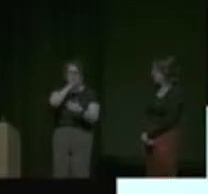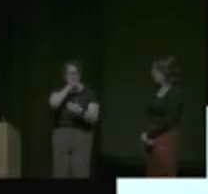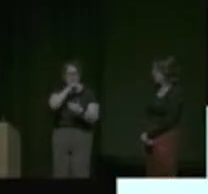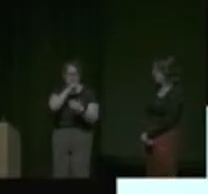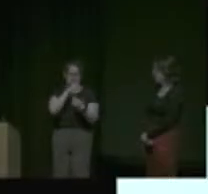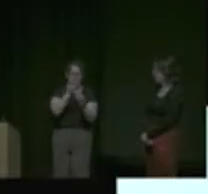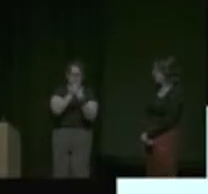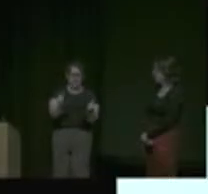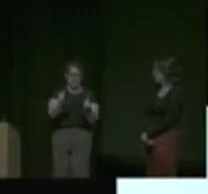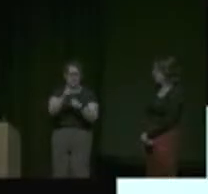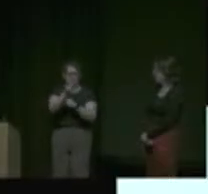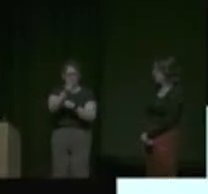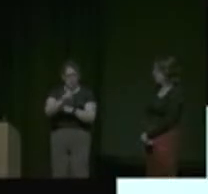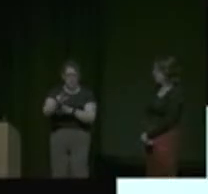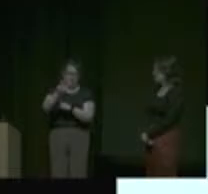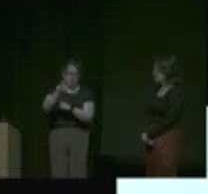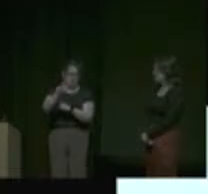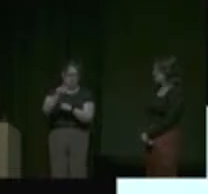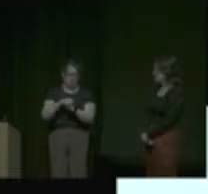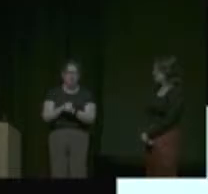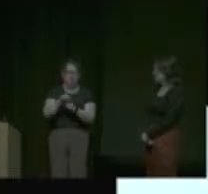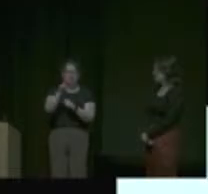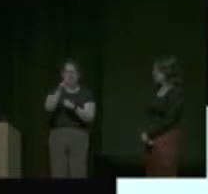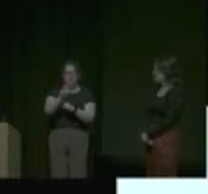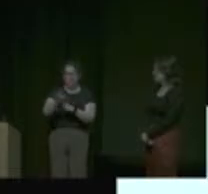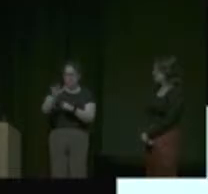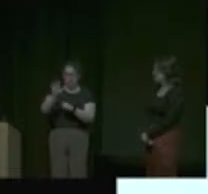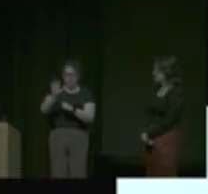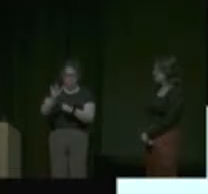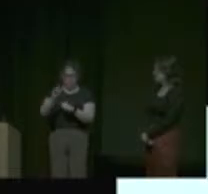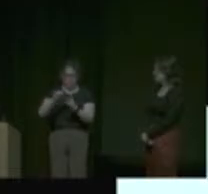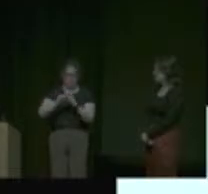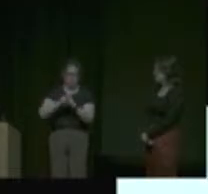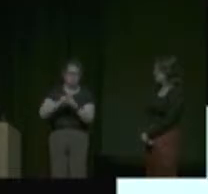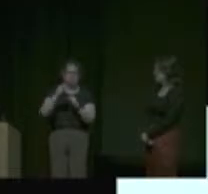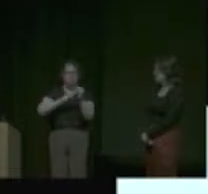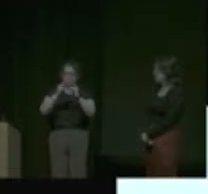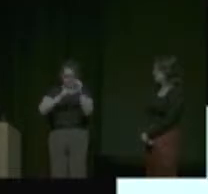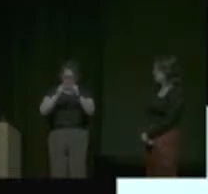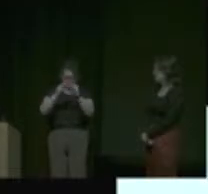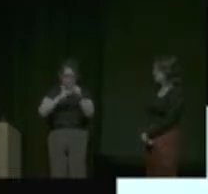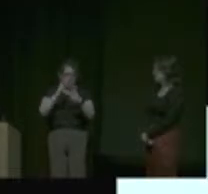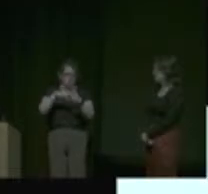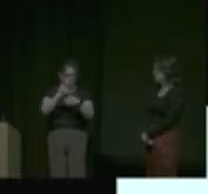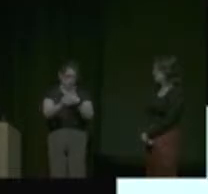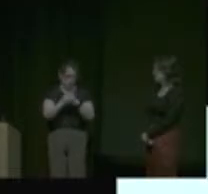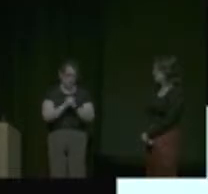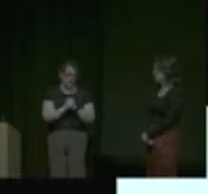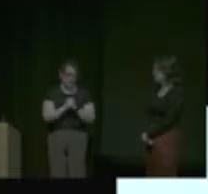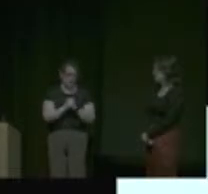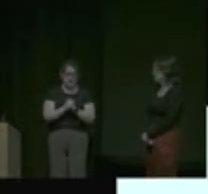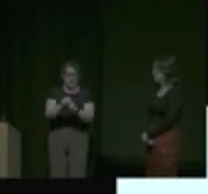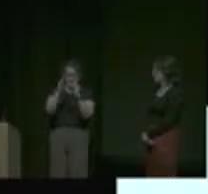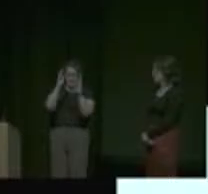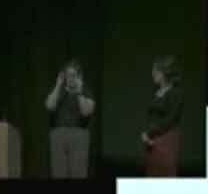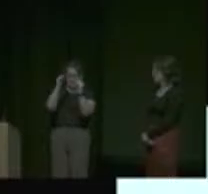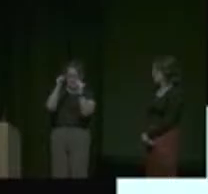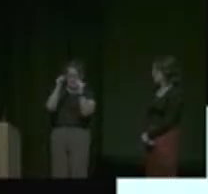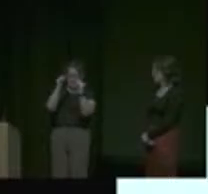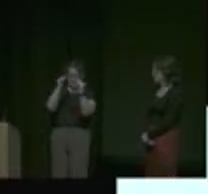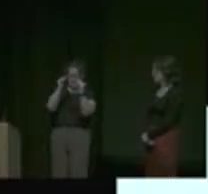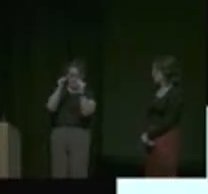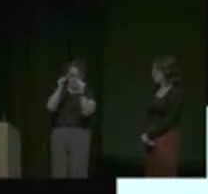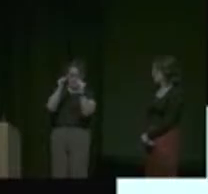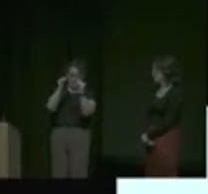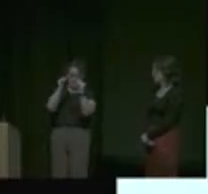project wrapped up in 2023, and in 2025 we're starting construction of the sediment remediation project. That's expected to occur